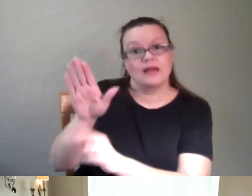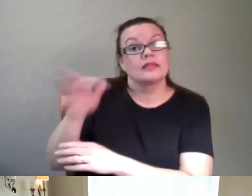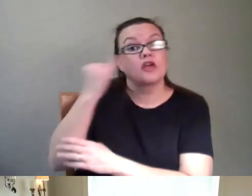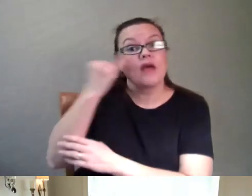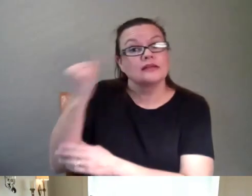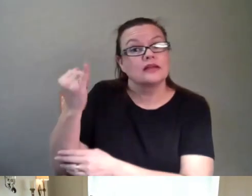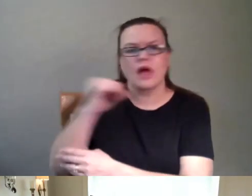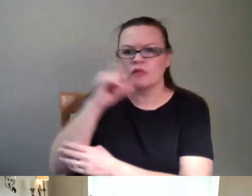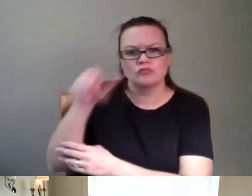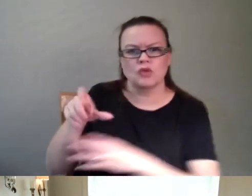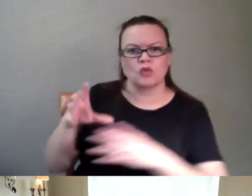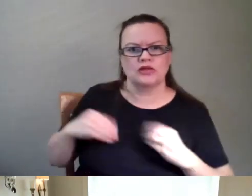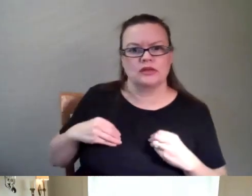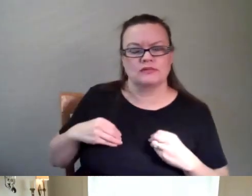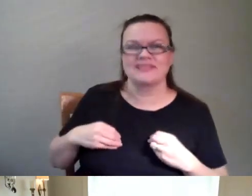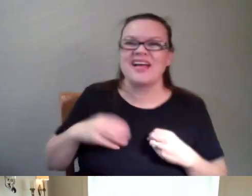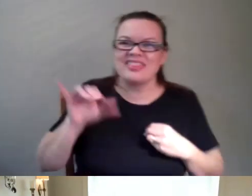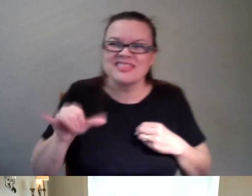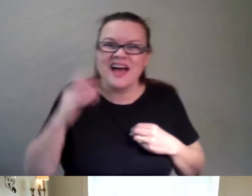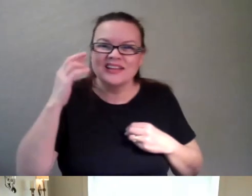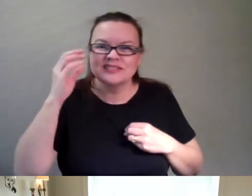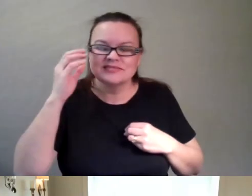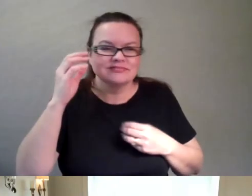here. And I think that,